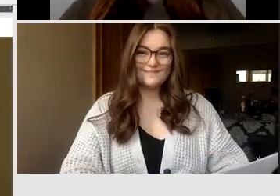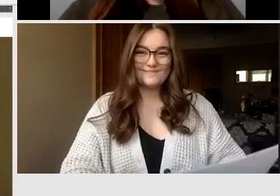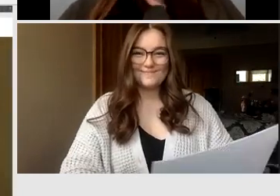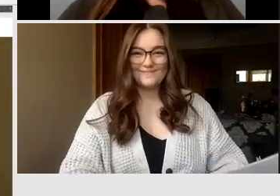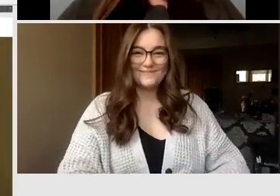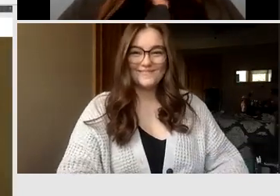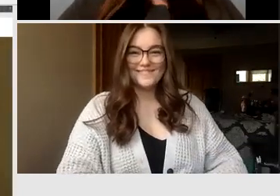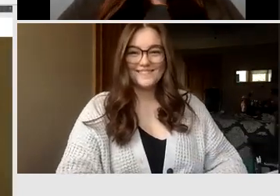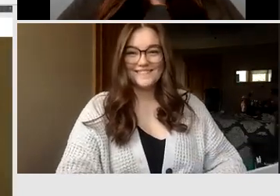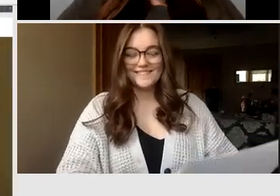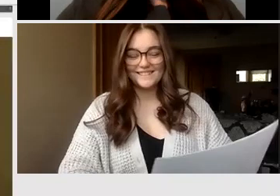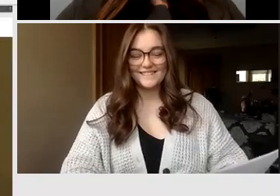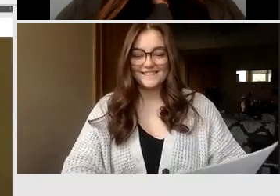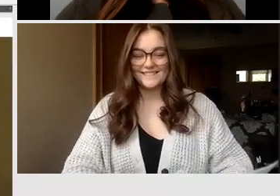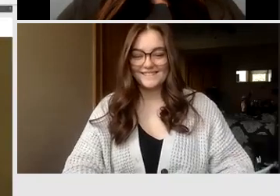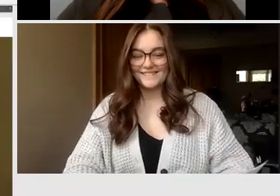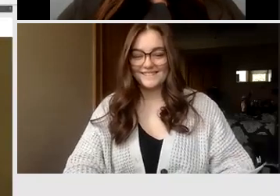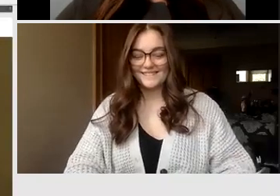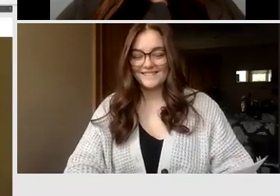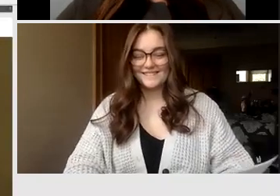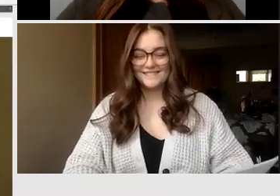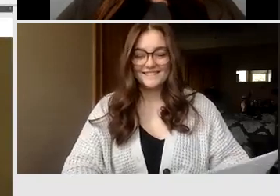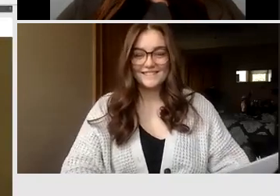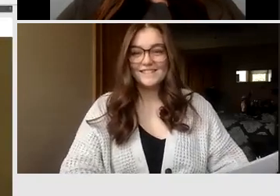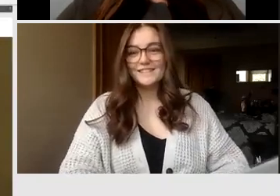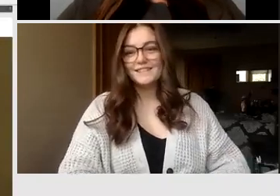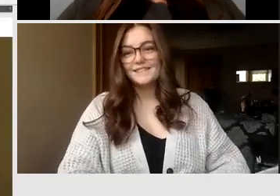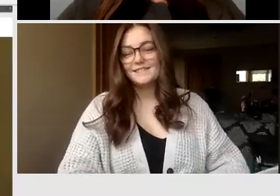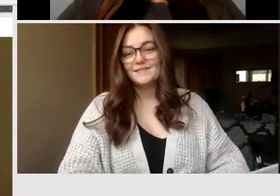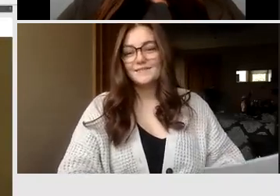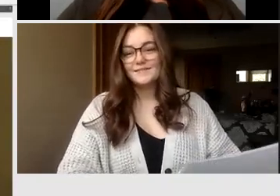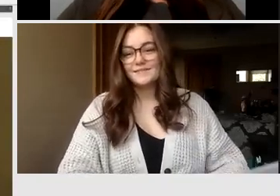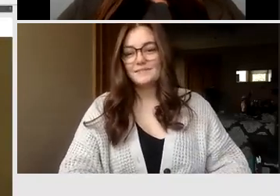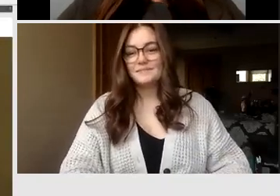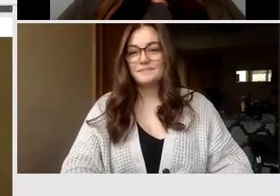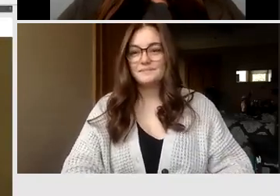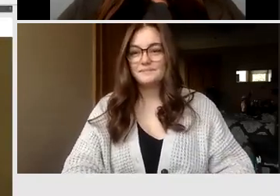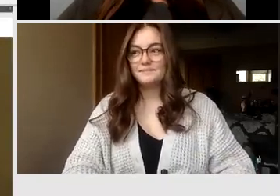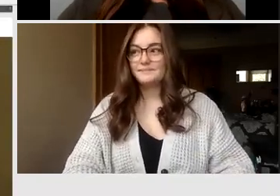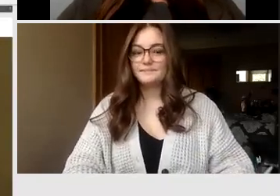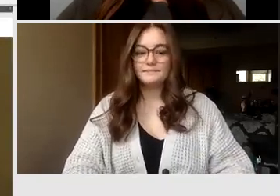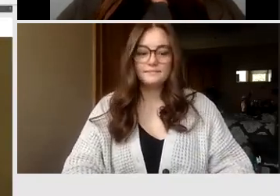Lee. I know you guys knew that. Wherever the Union Army fought, Clara Barton followed